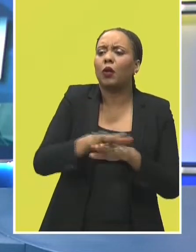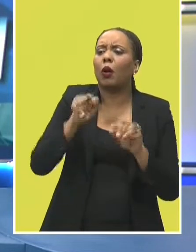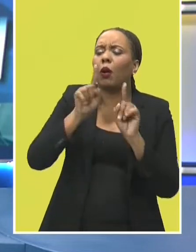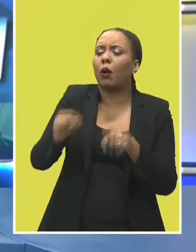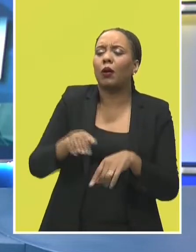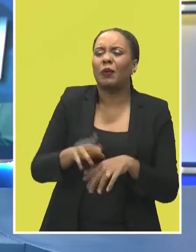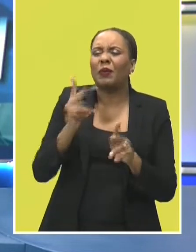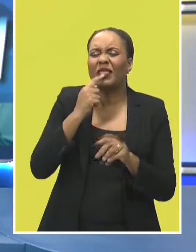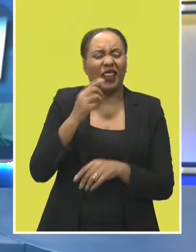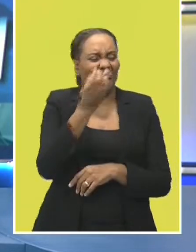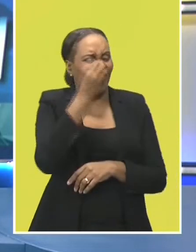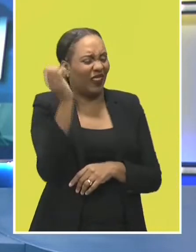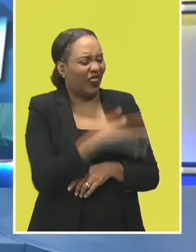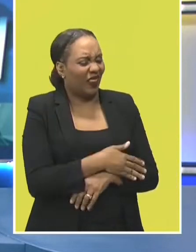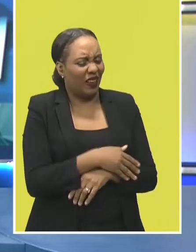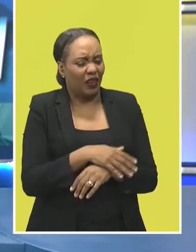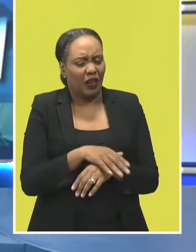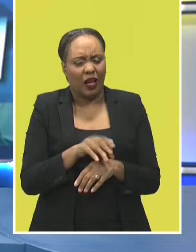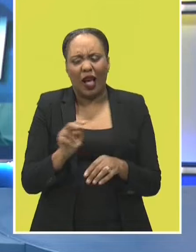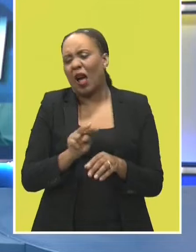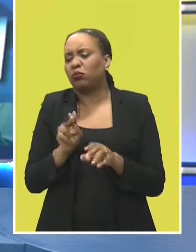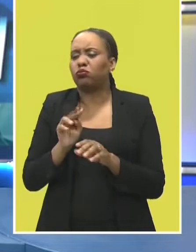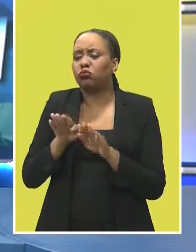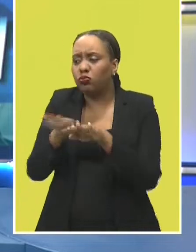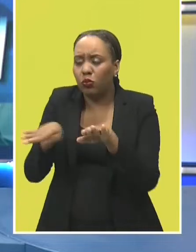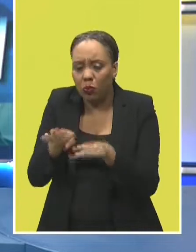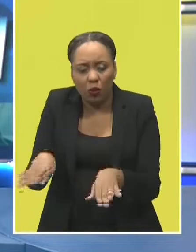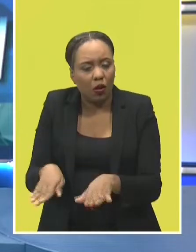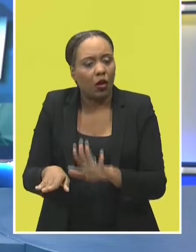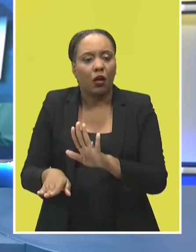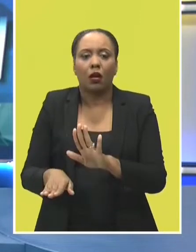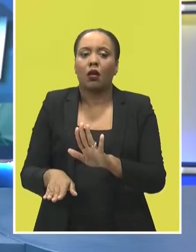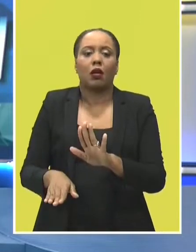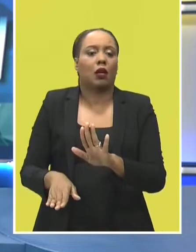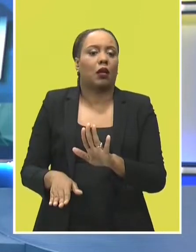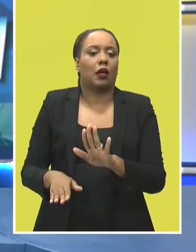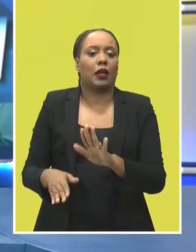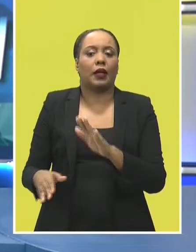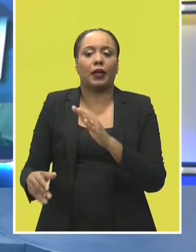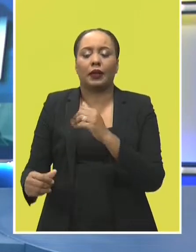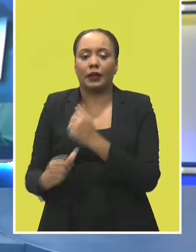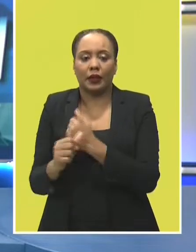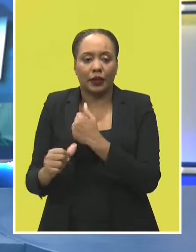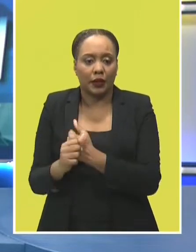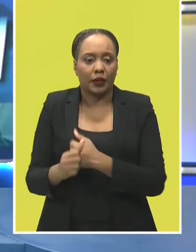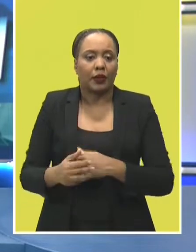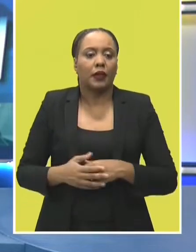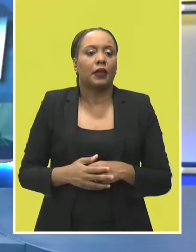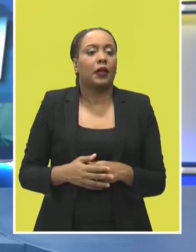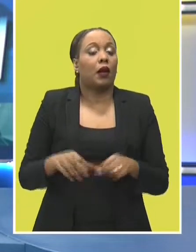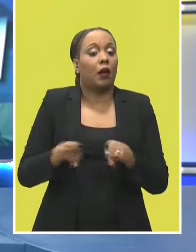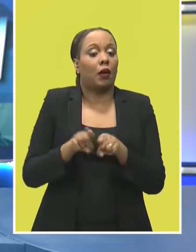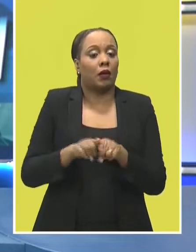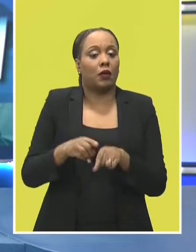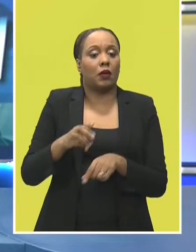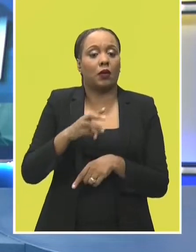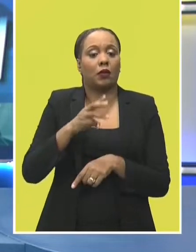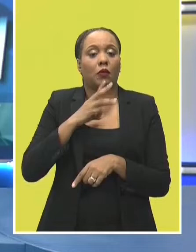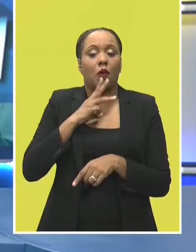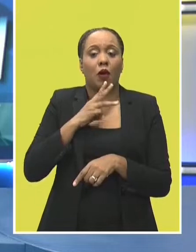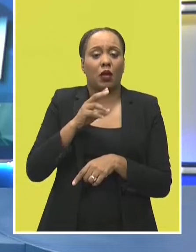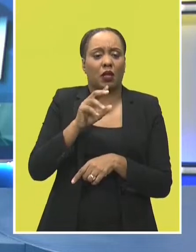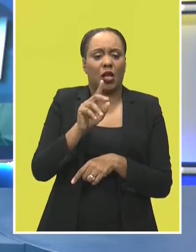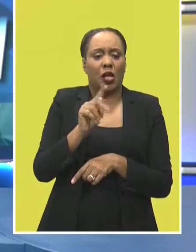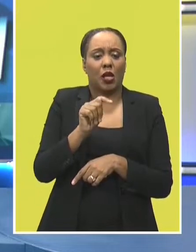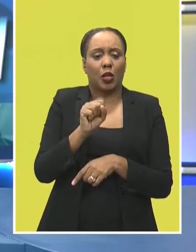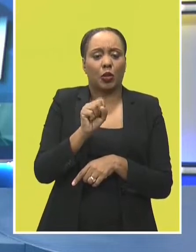challenge would be getting everyone off the beaches within a short space of time and encouraging them to run to higher ground.